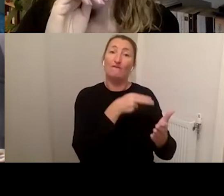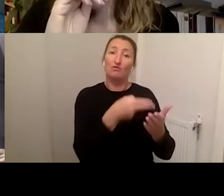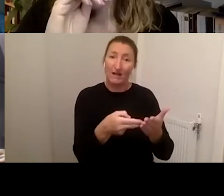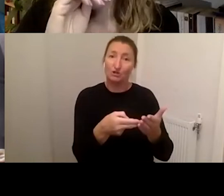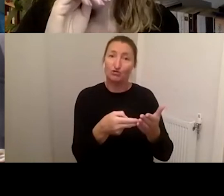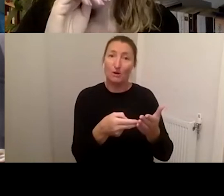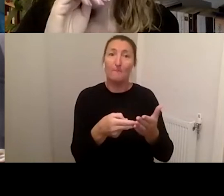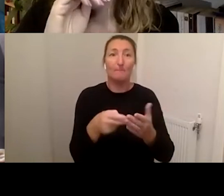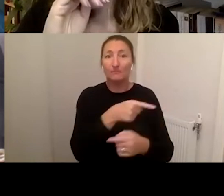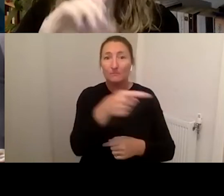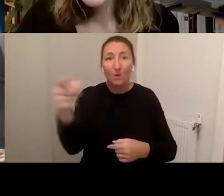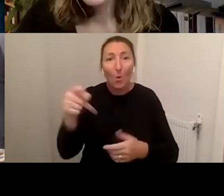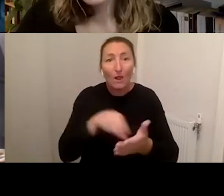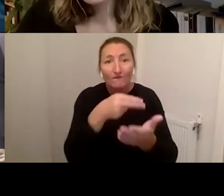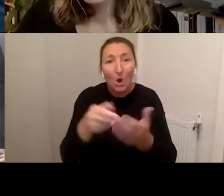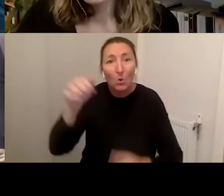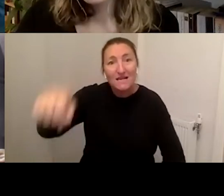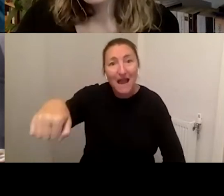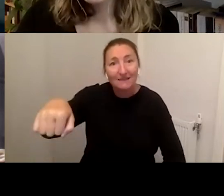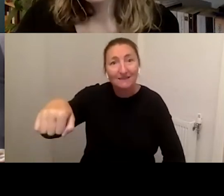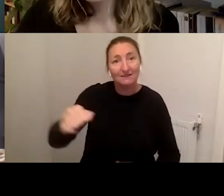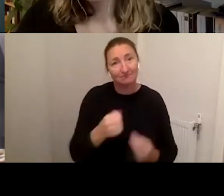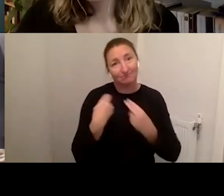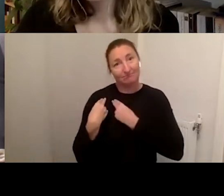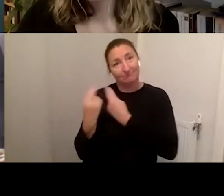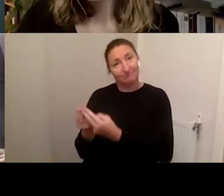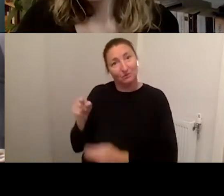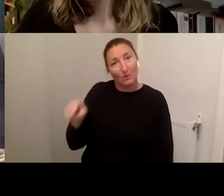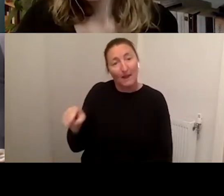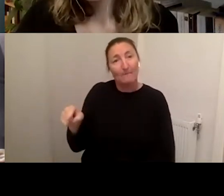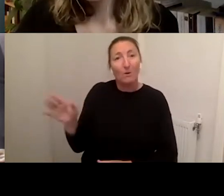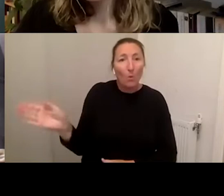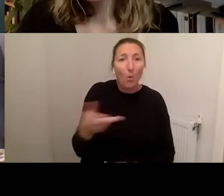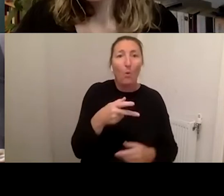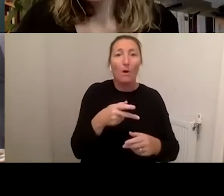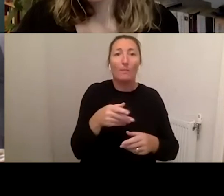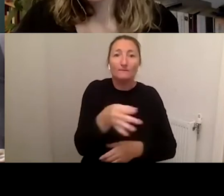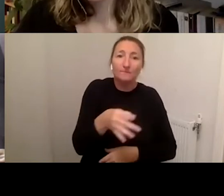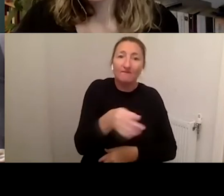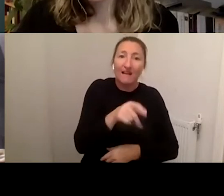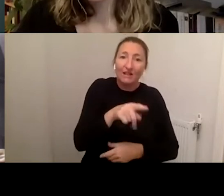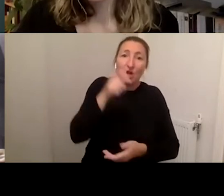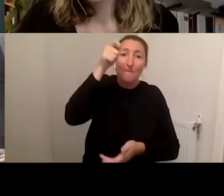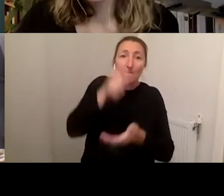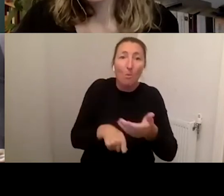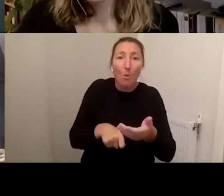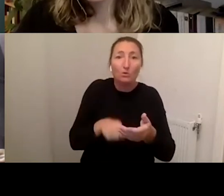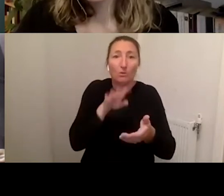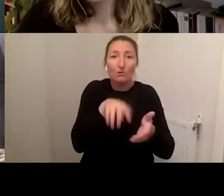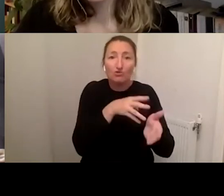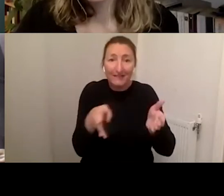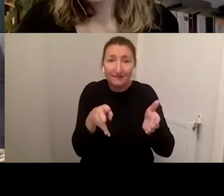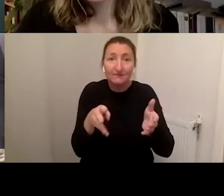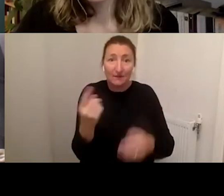grid. They had to bring all the money together to buy it, and now they're actually sort of